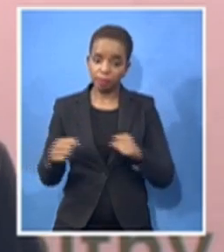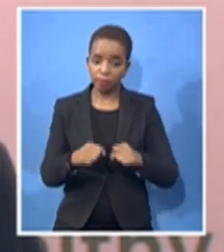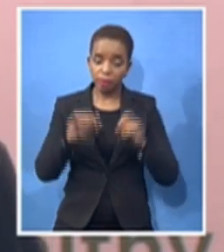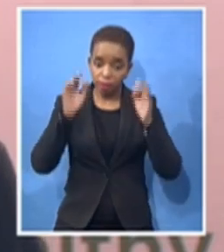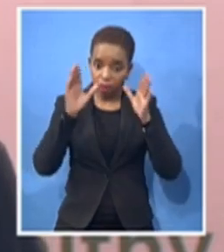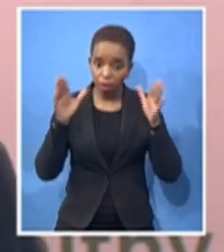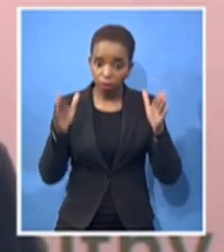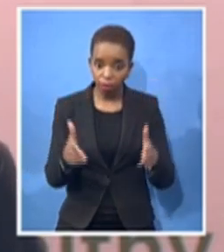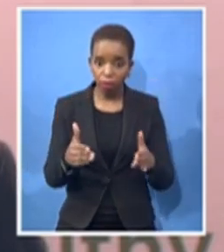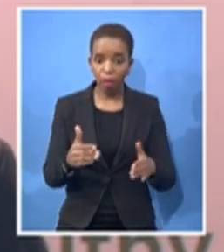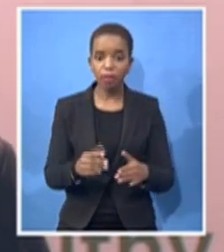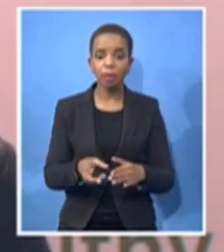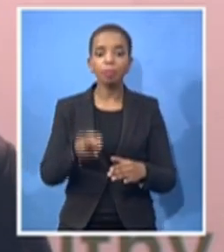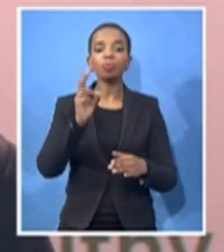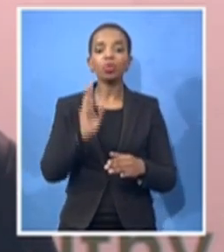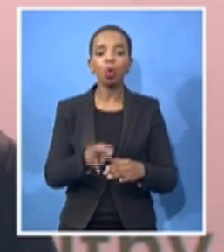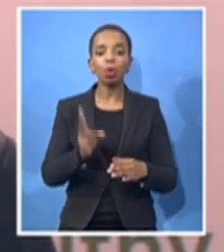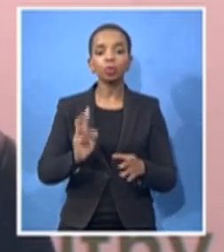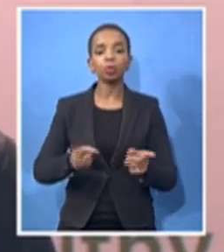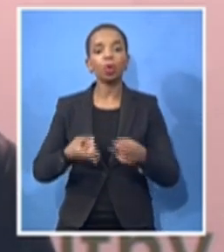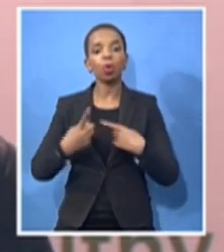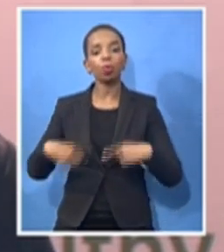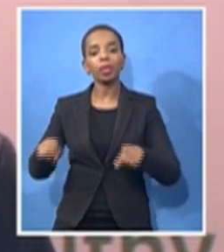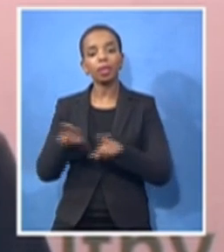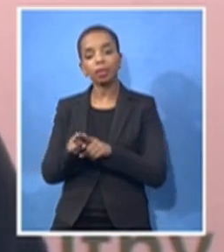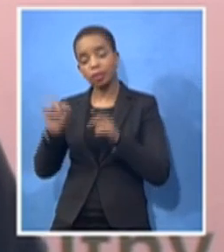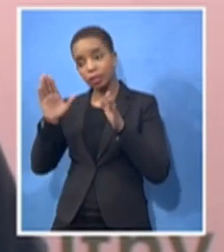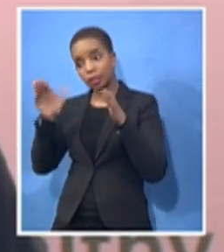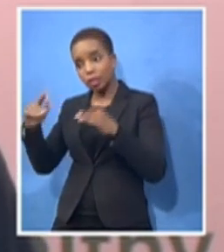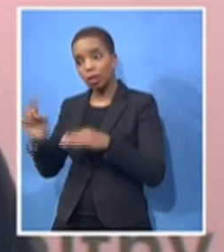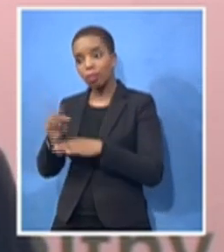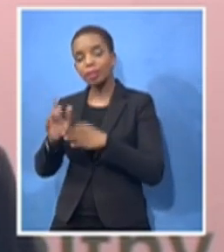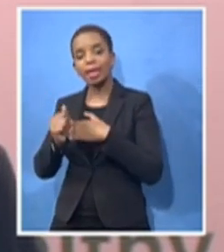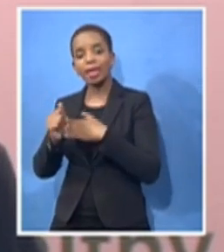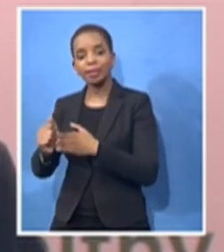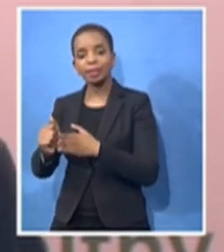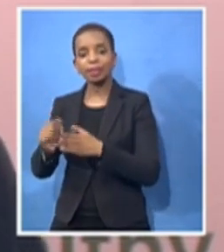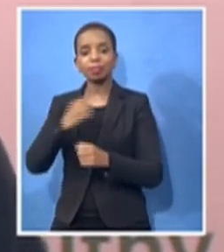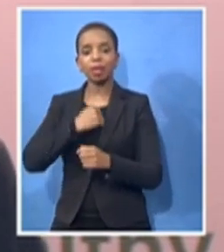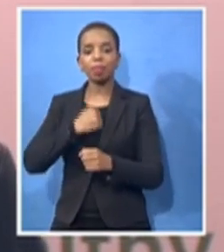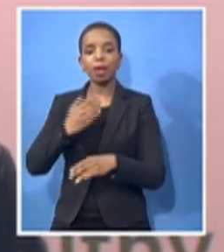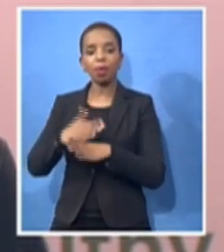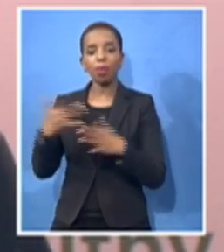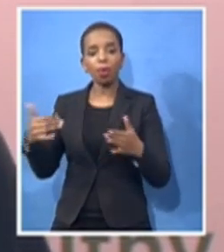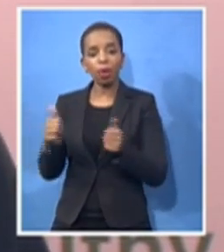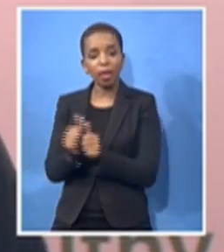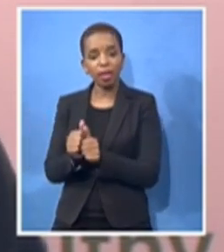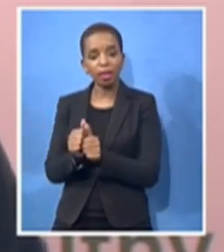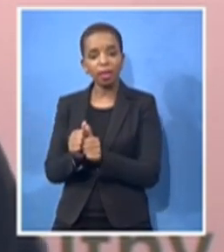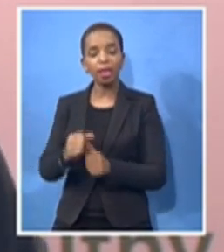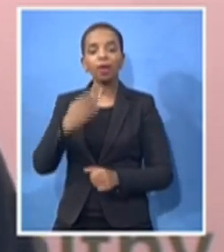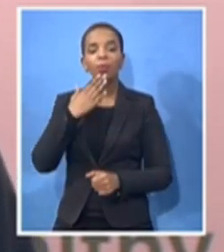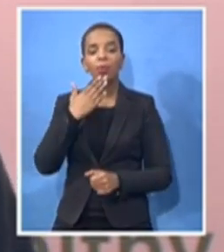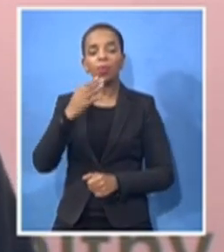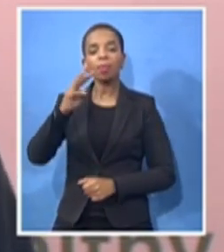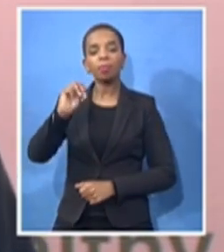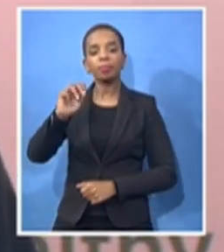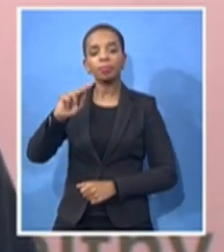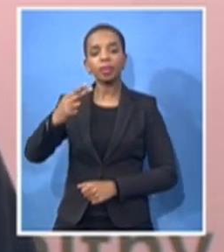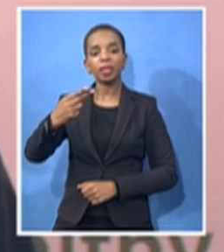leadership of my colleague here, Minister Mkhize, as mentioned by the Premier, as well as a team with the